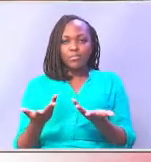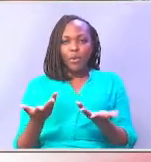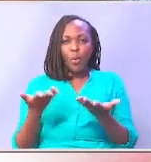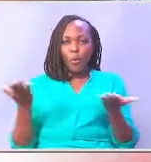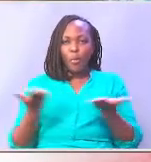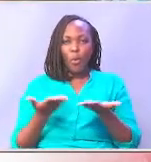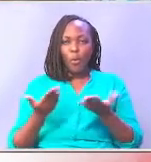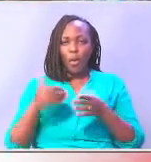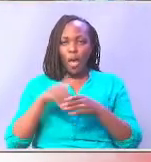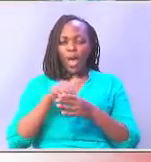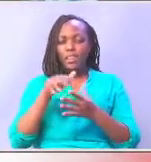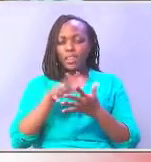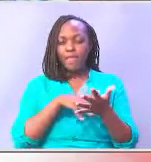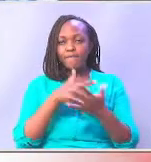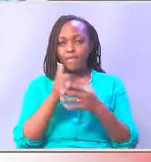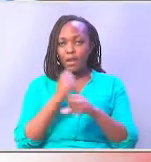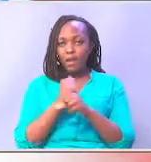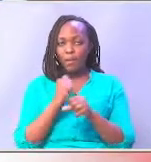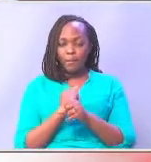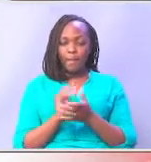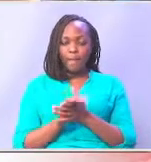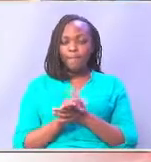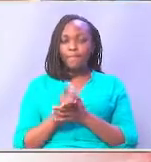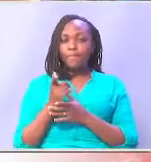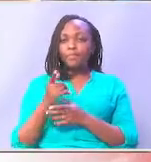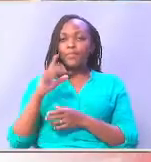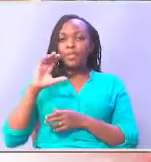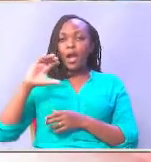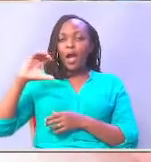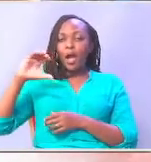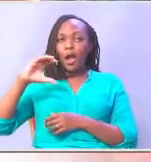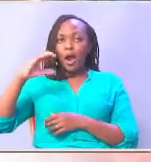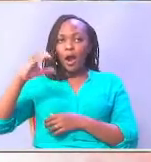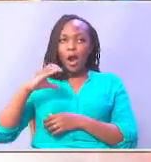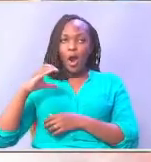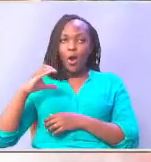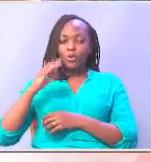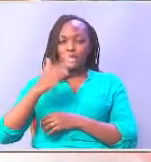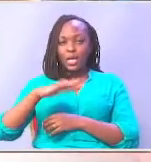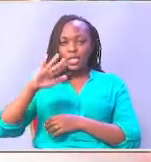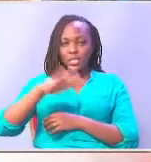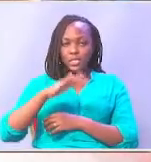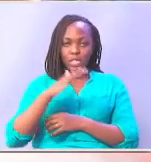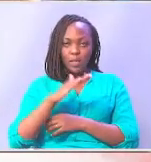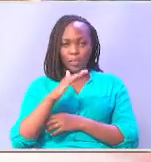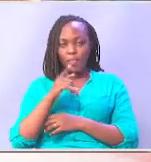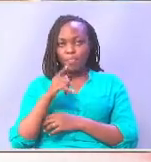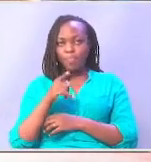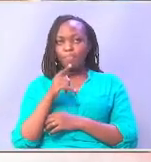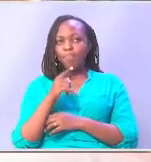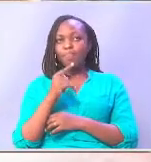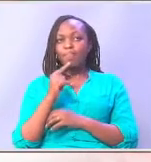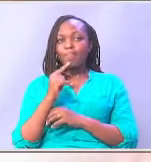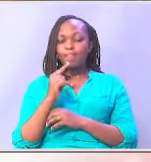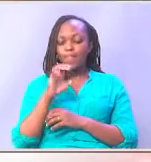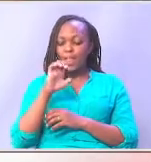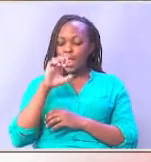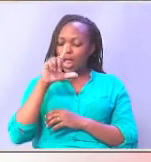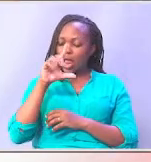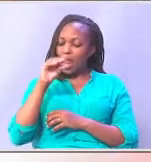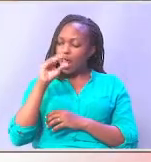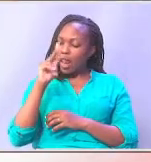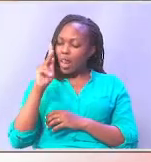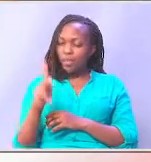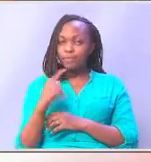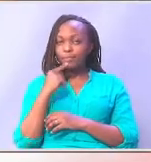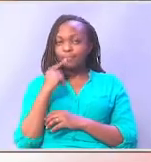However, the Council of Governors, County Assemblies Forum and ELOG poke holes into the Political Parties Amendment Bill. The County